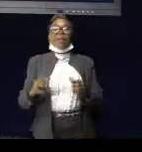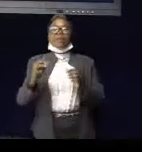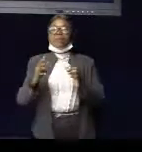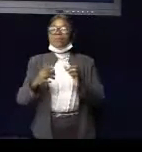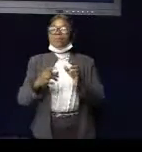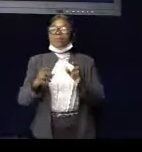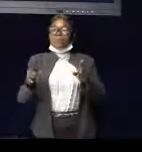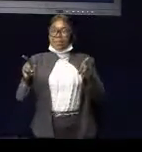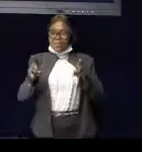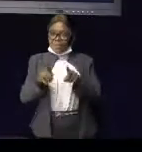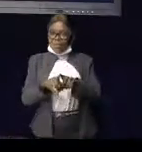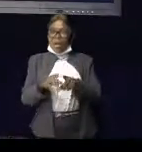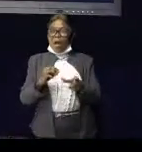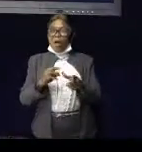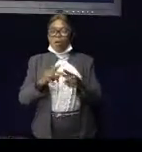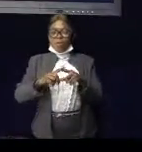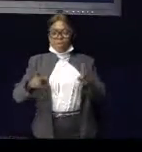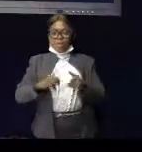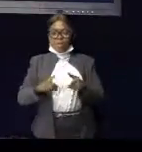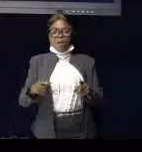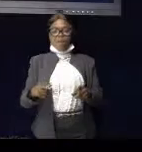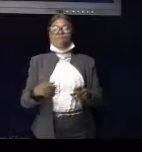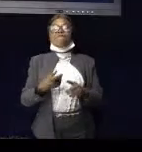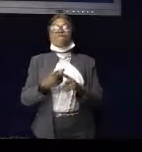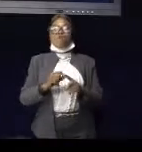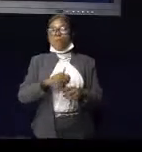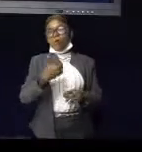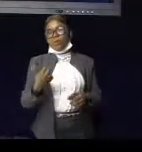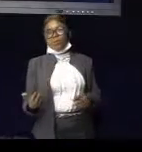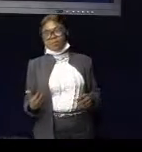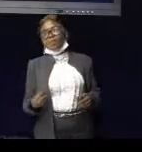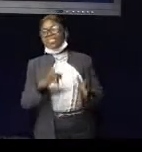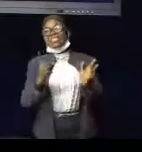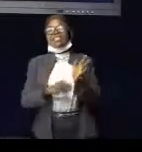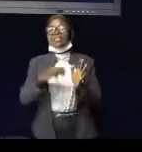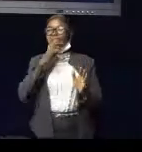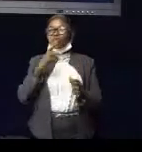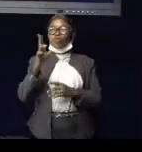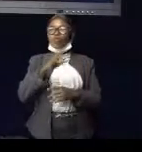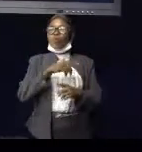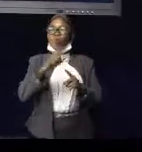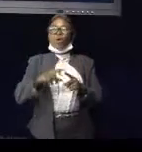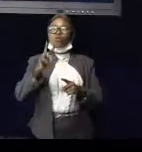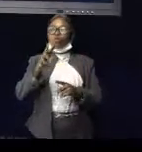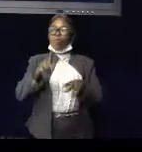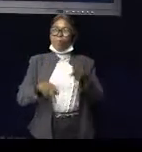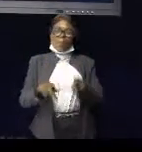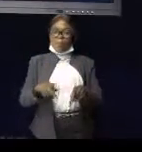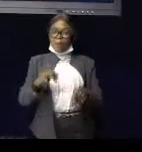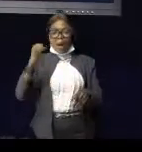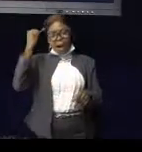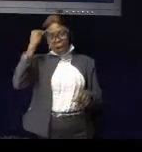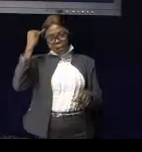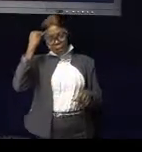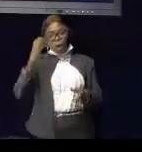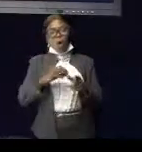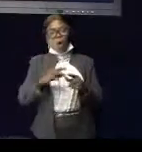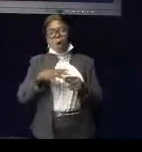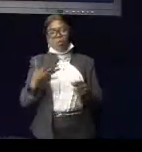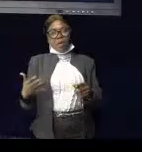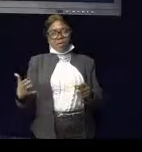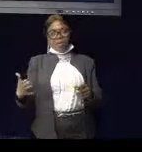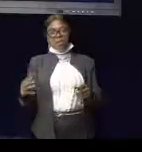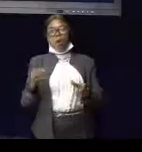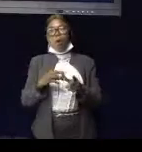other. Let me take that again. The comparative degree is used when 2 people, ideas, or